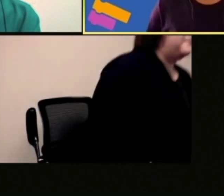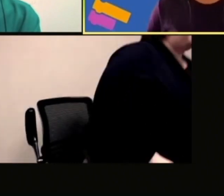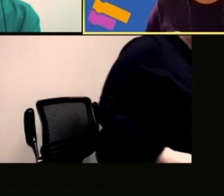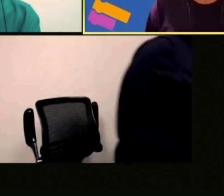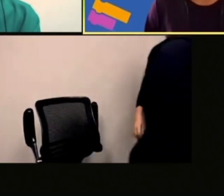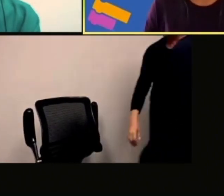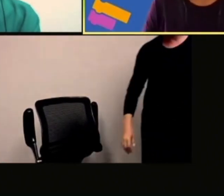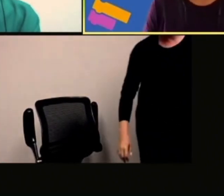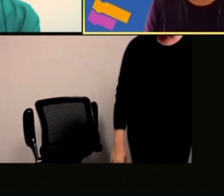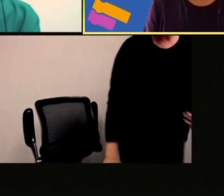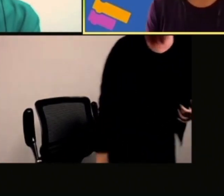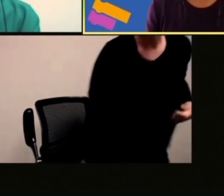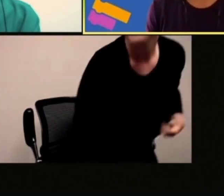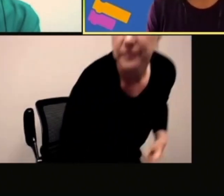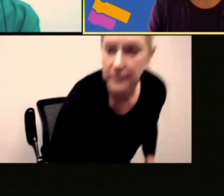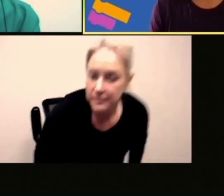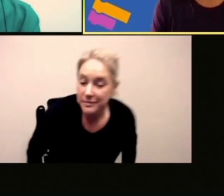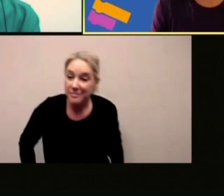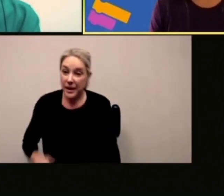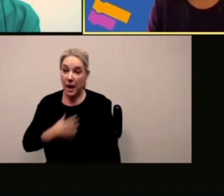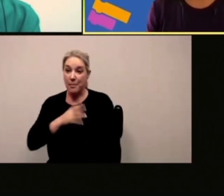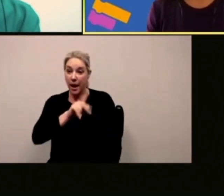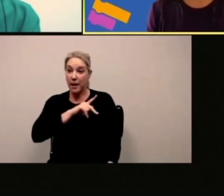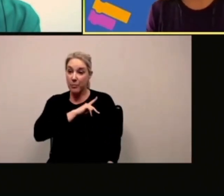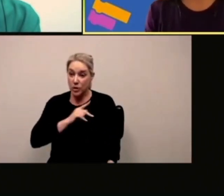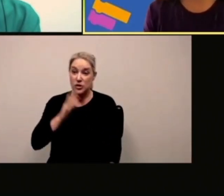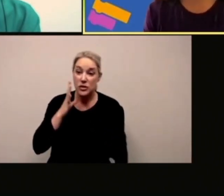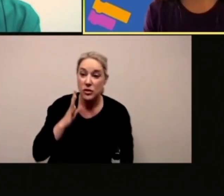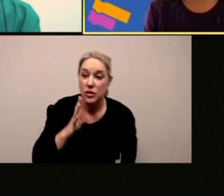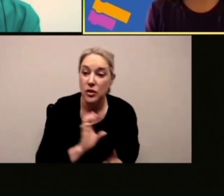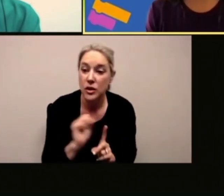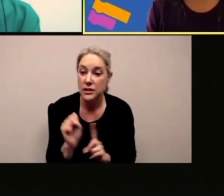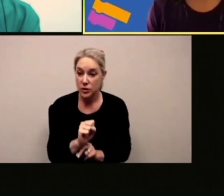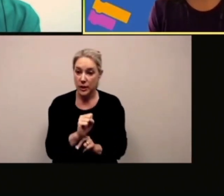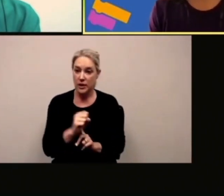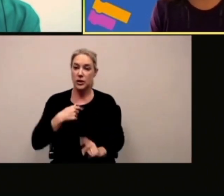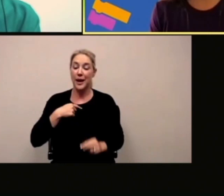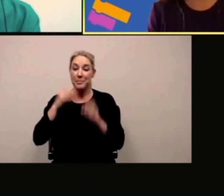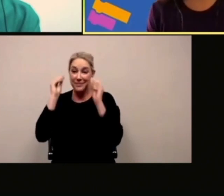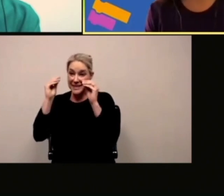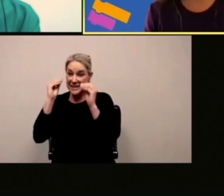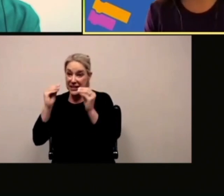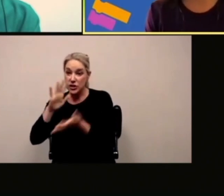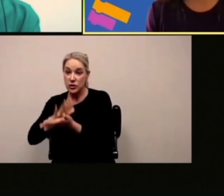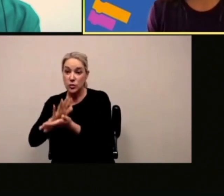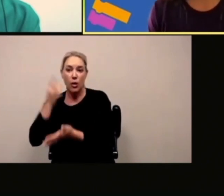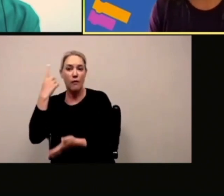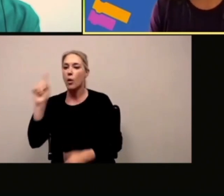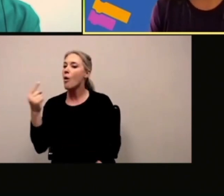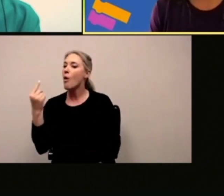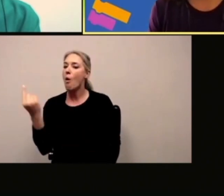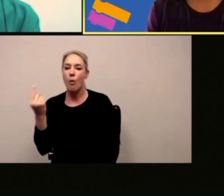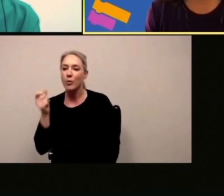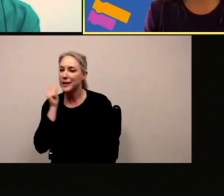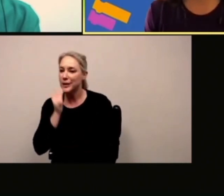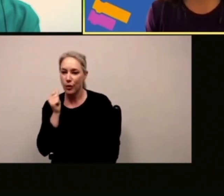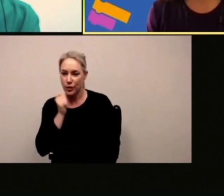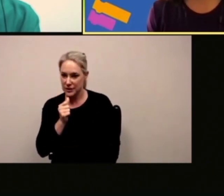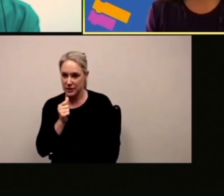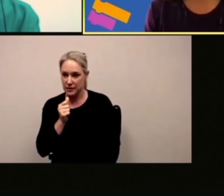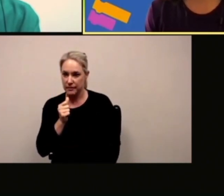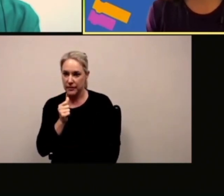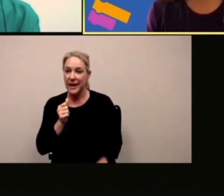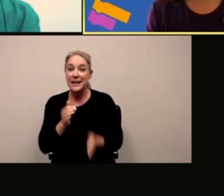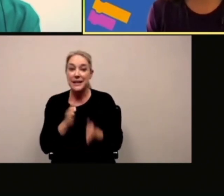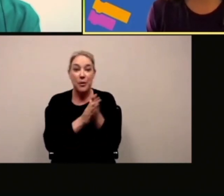Well, in my case, I'm teaching in a school for only girls. So it has been very